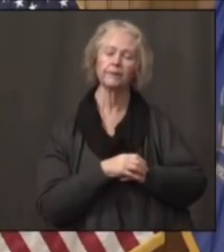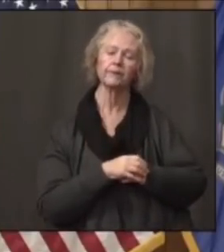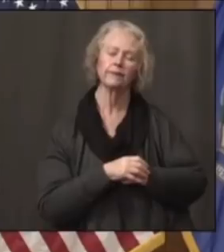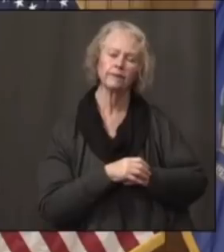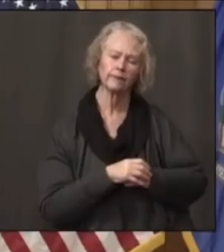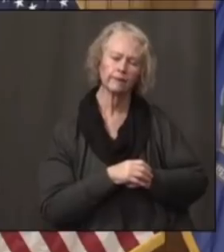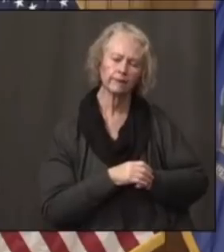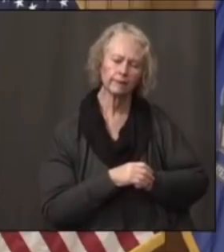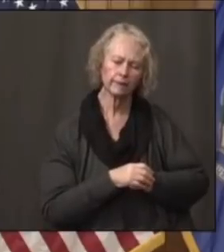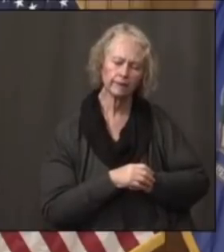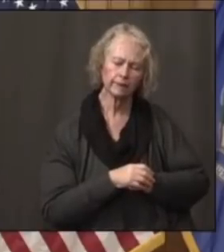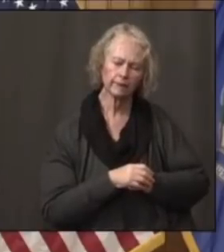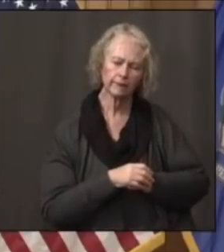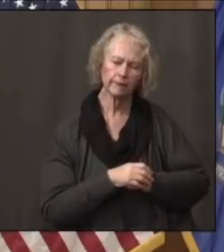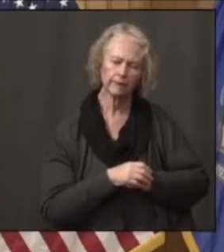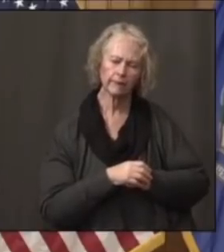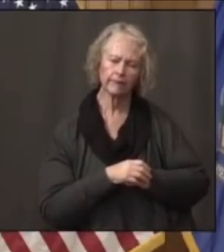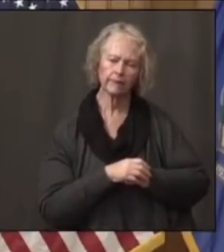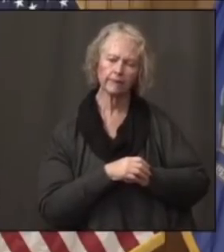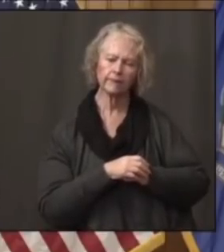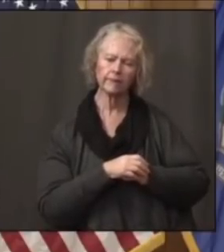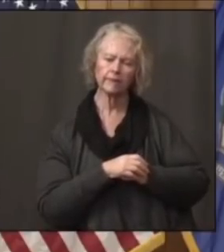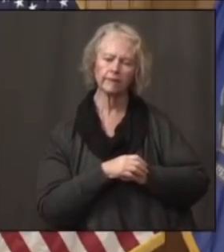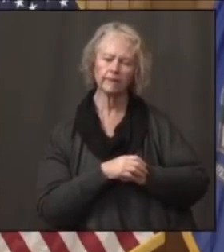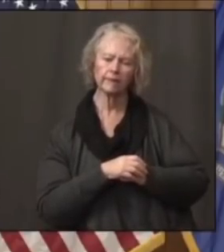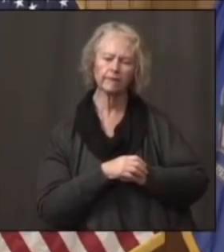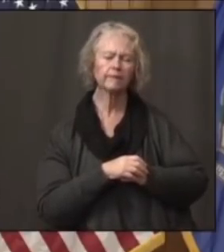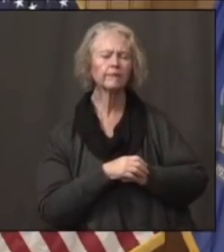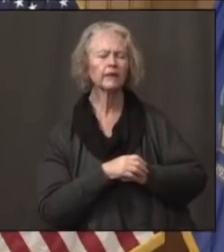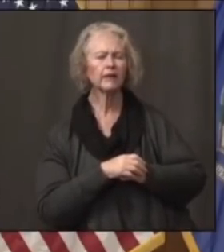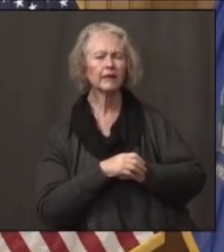Yeah, thanks. Governor, yesterday a group of